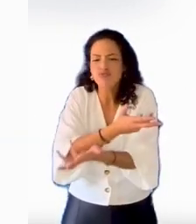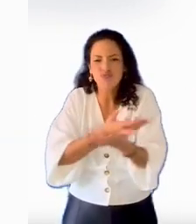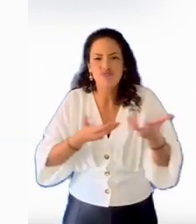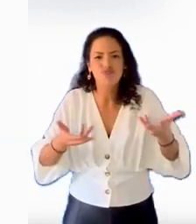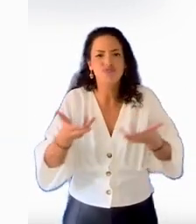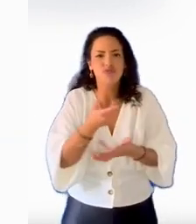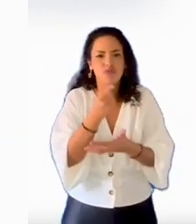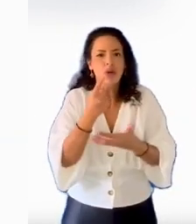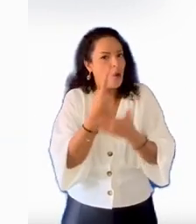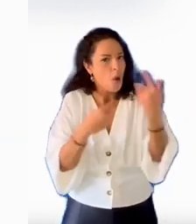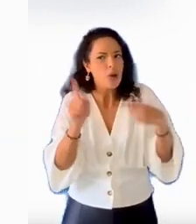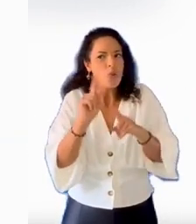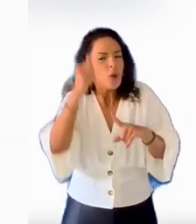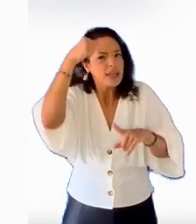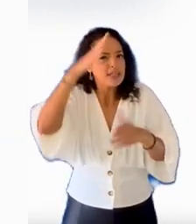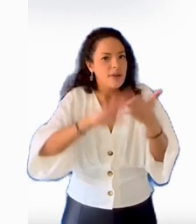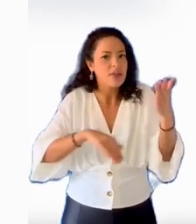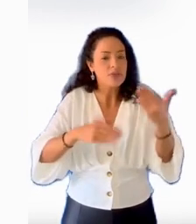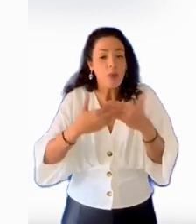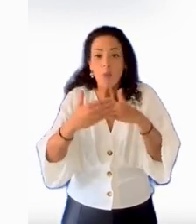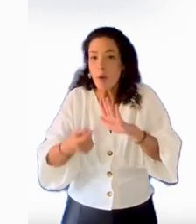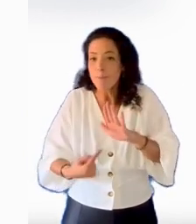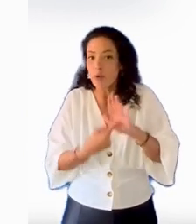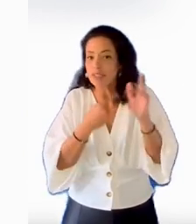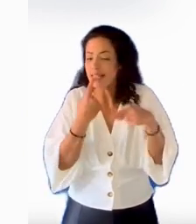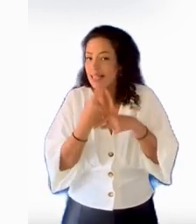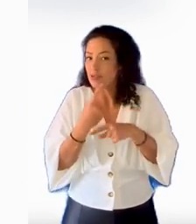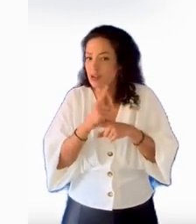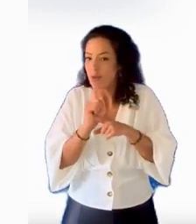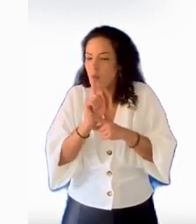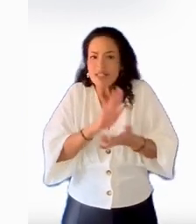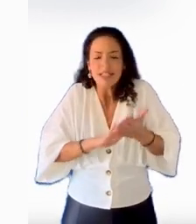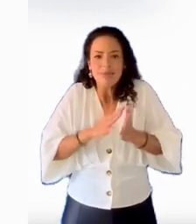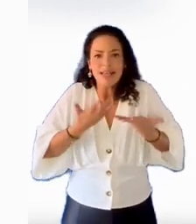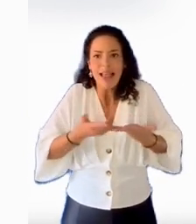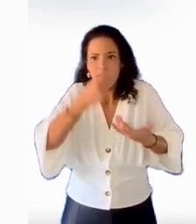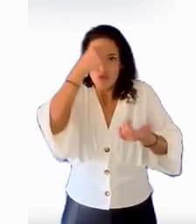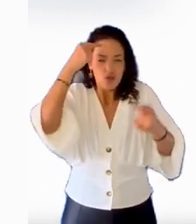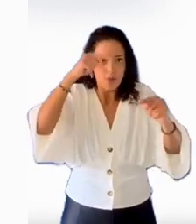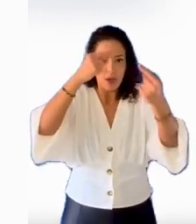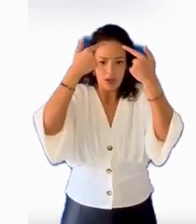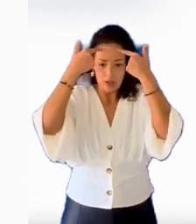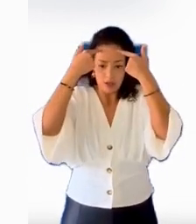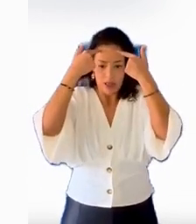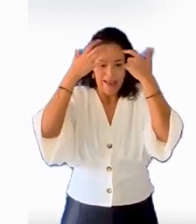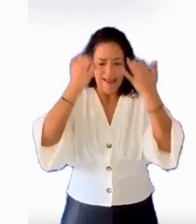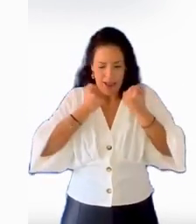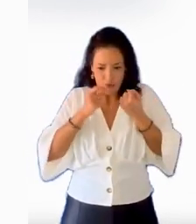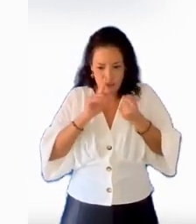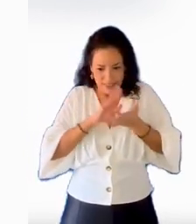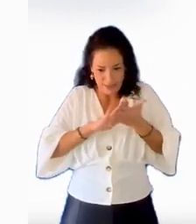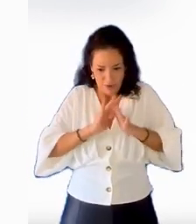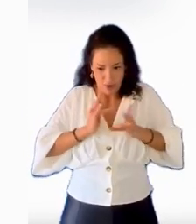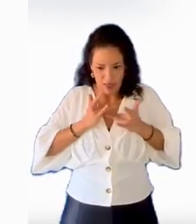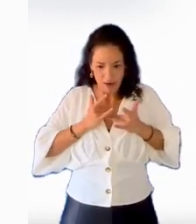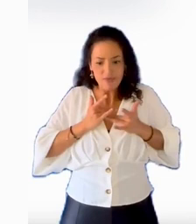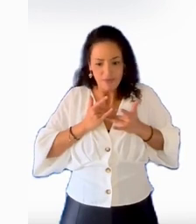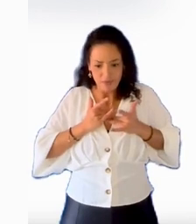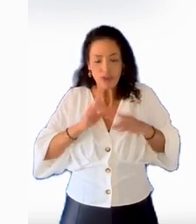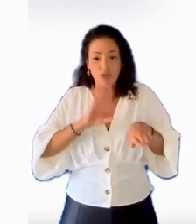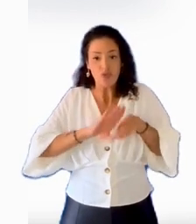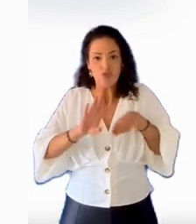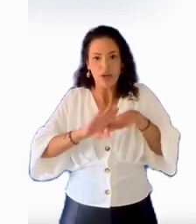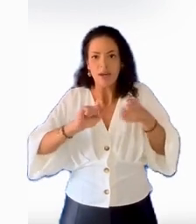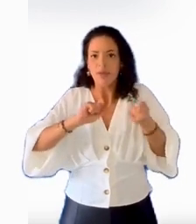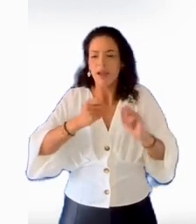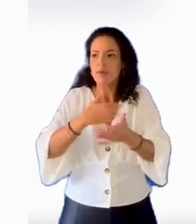not only of what they'd experienced, but more significantly, what it meant now for their lives. For the remainder of the training programme, it became a